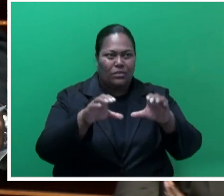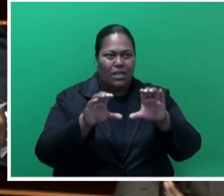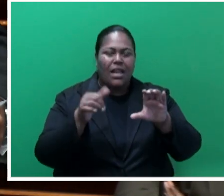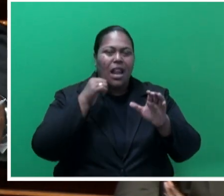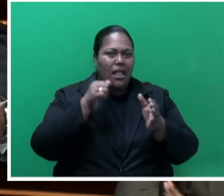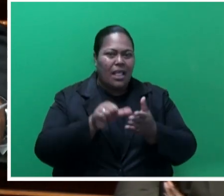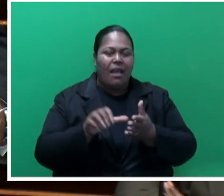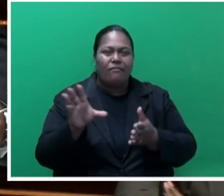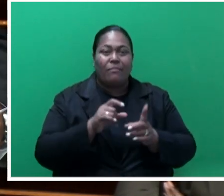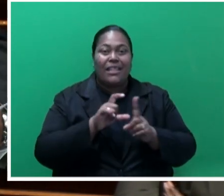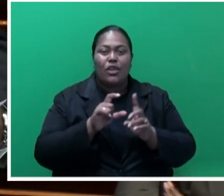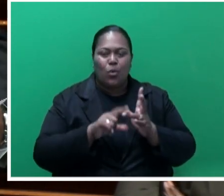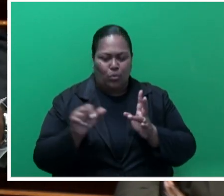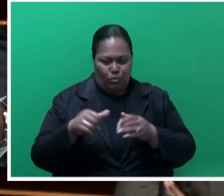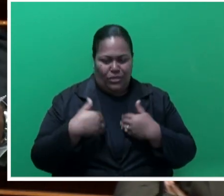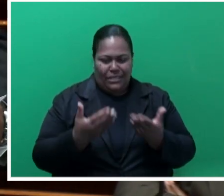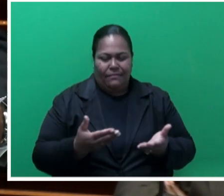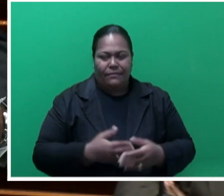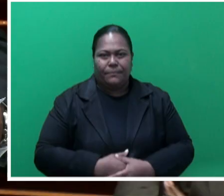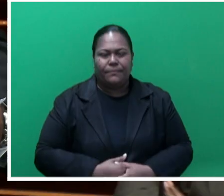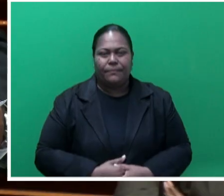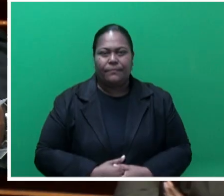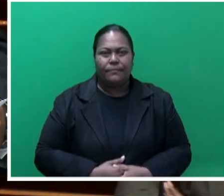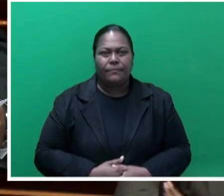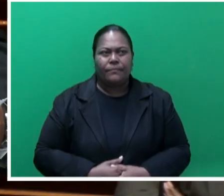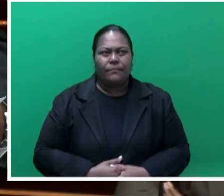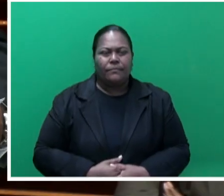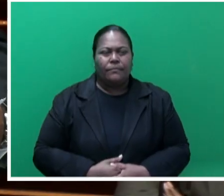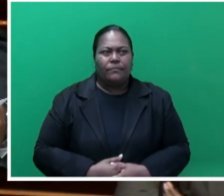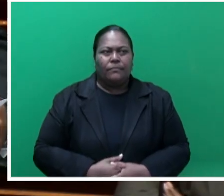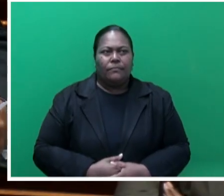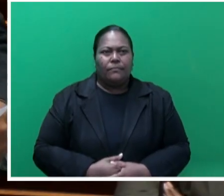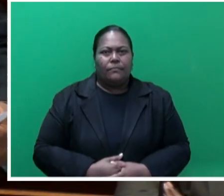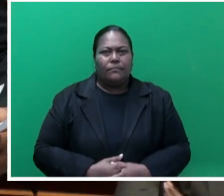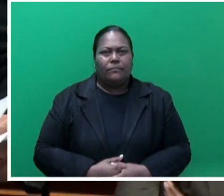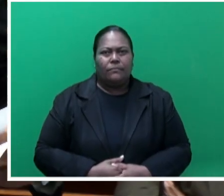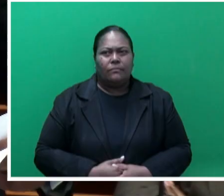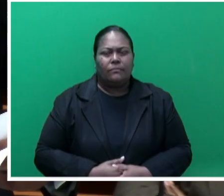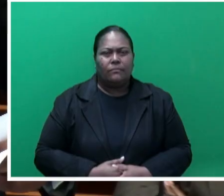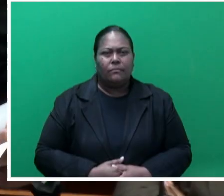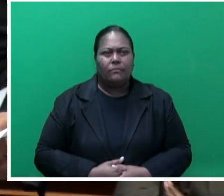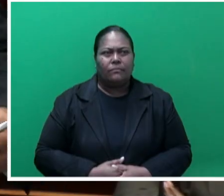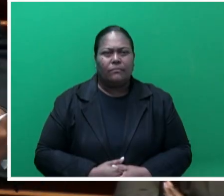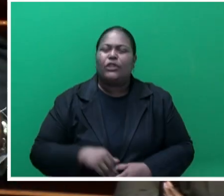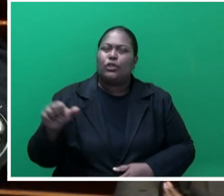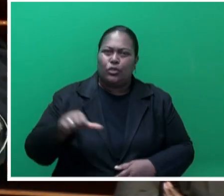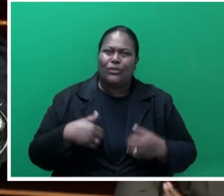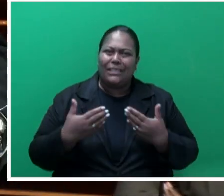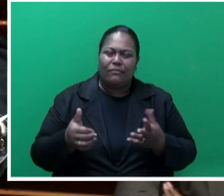officer. Employment status, the candidate may hold other employment except for civil service